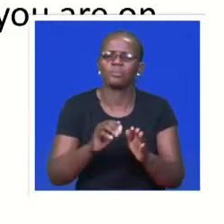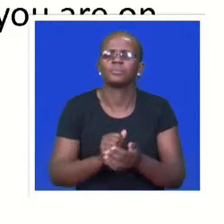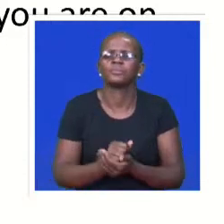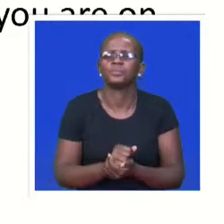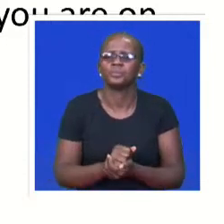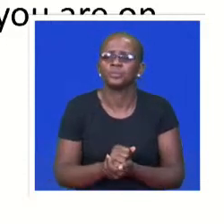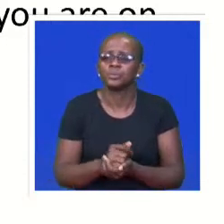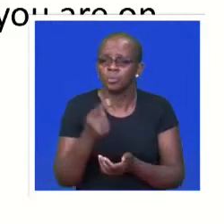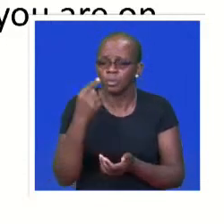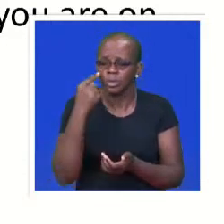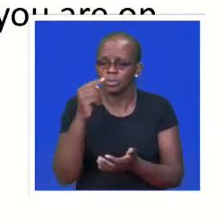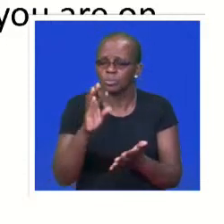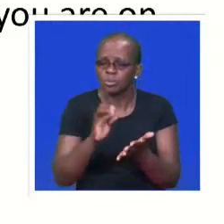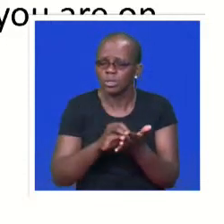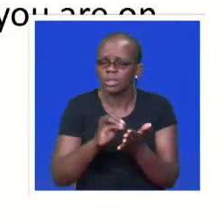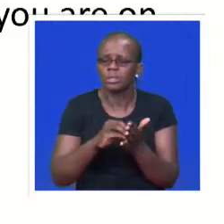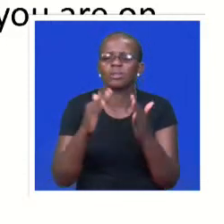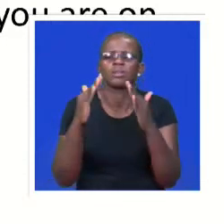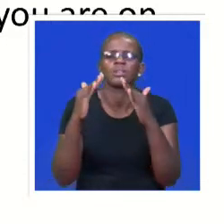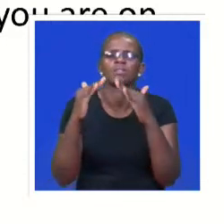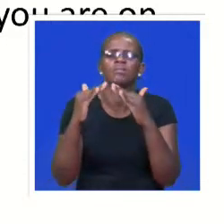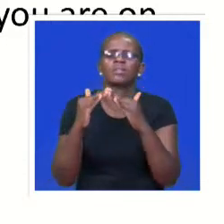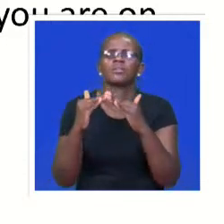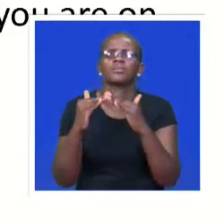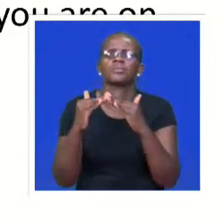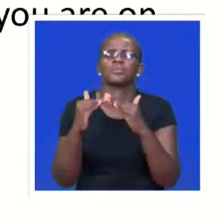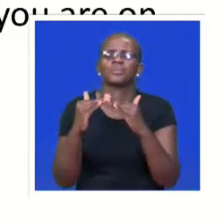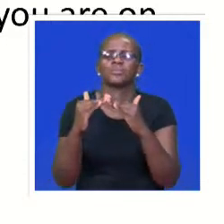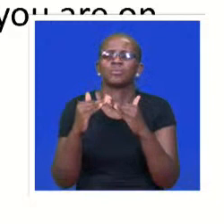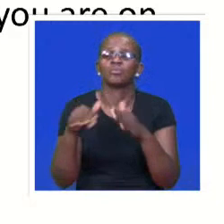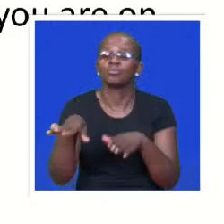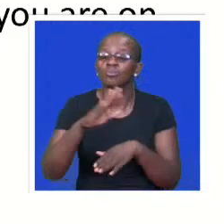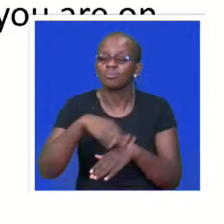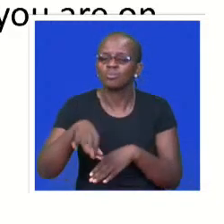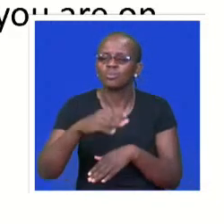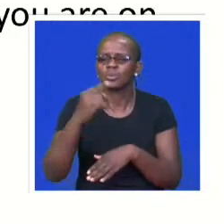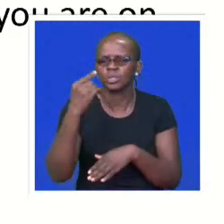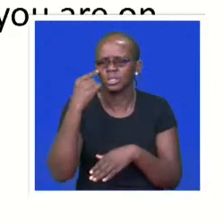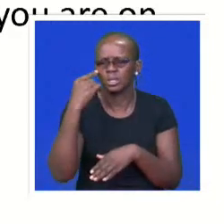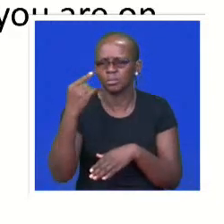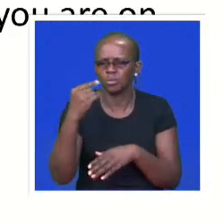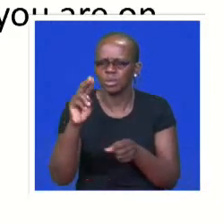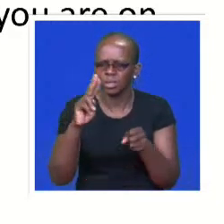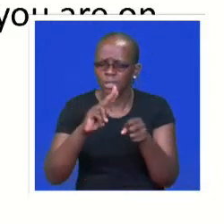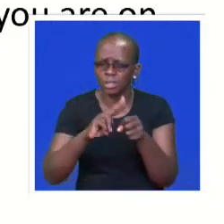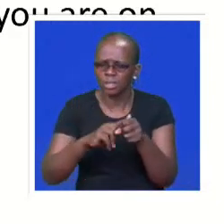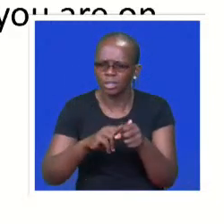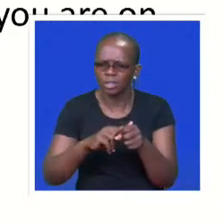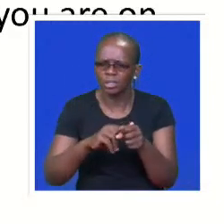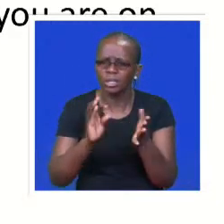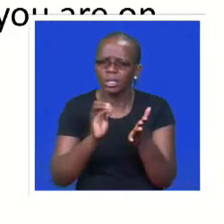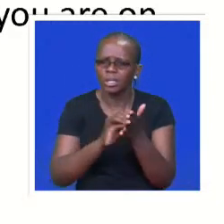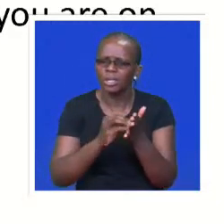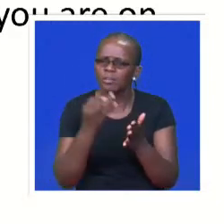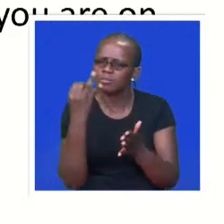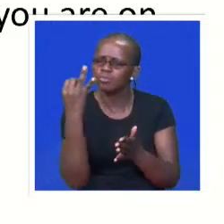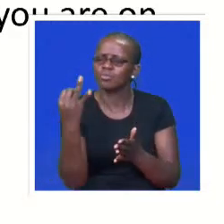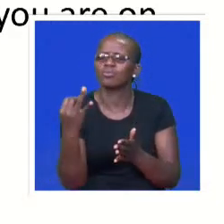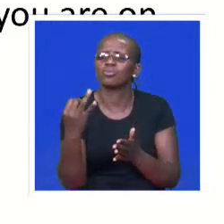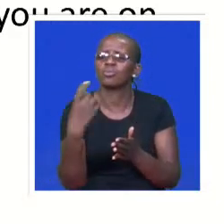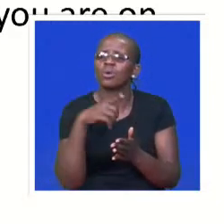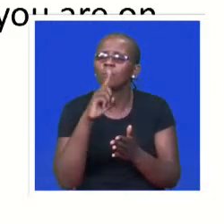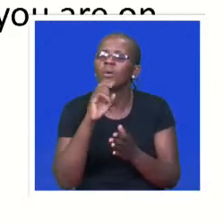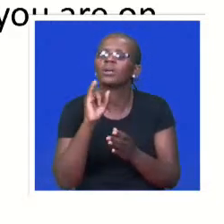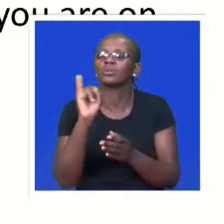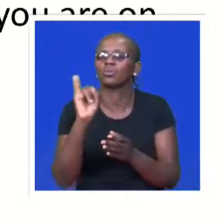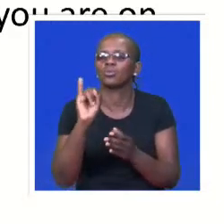Look at that house again. We've got that house there, and on top of it there is another house there. All right,